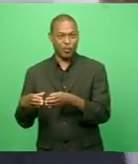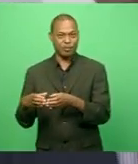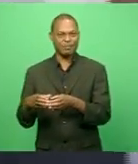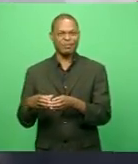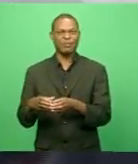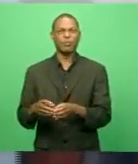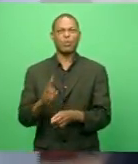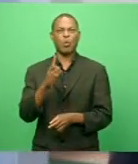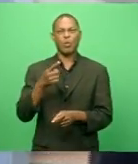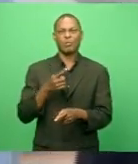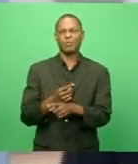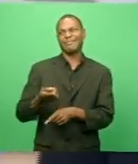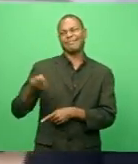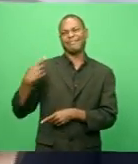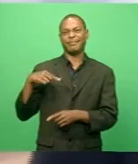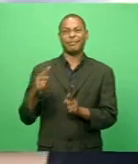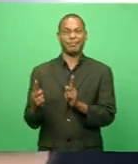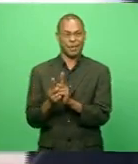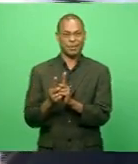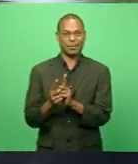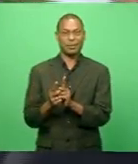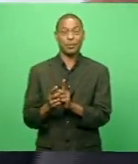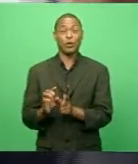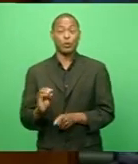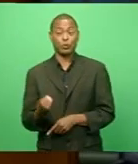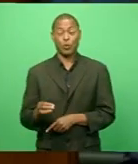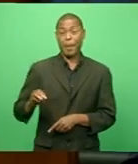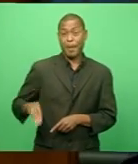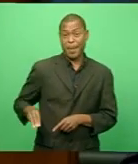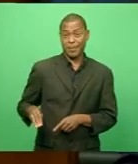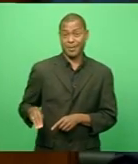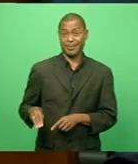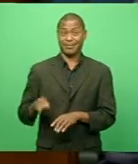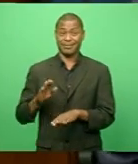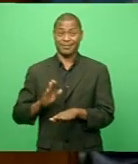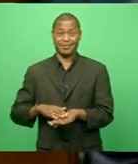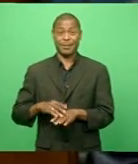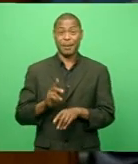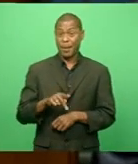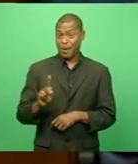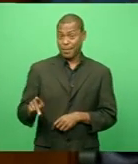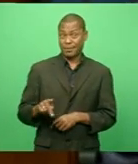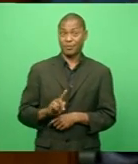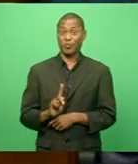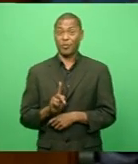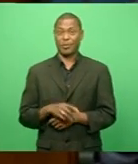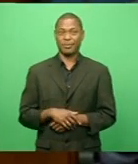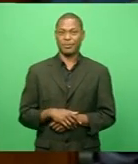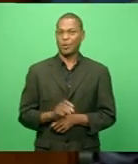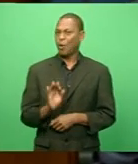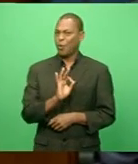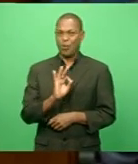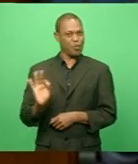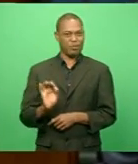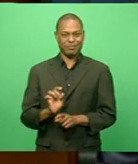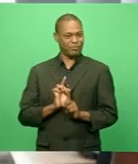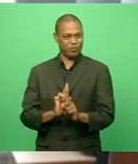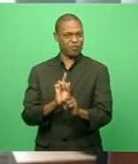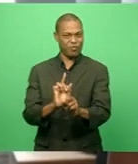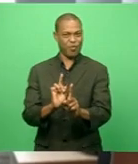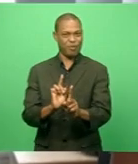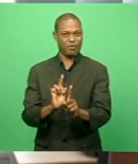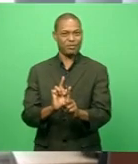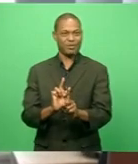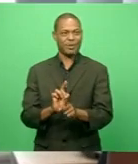ago. However, members of SODELPA who sit in Parliament have today signalled that they are not bound to toe the party line.